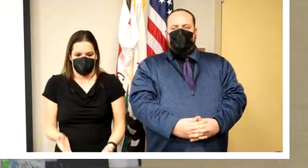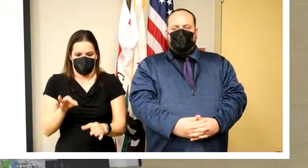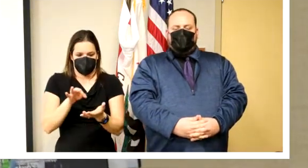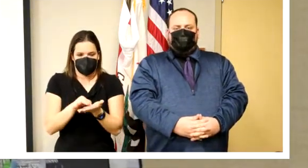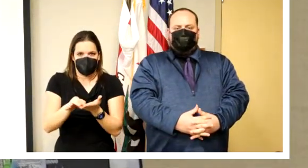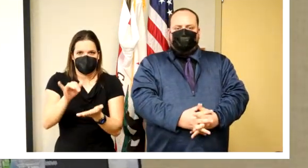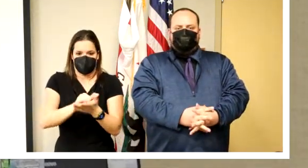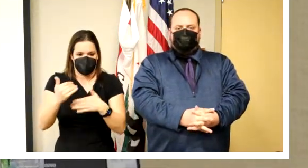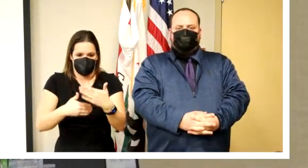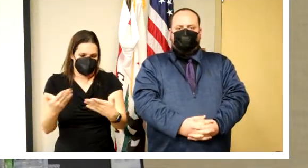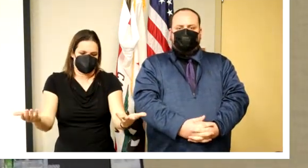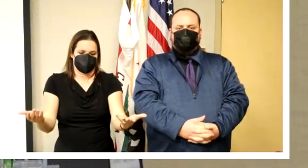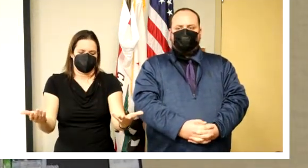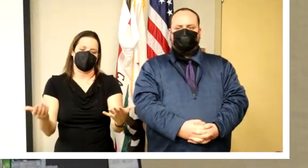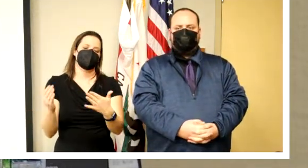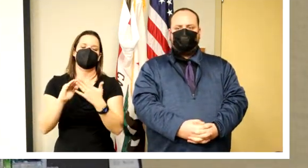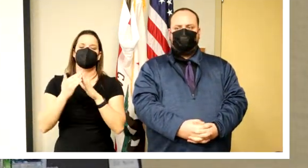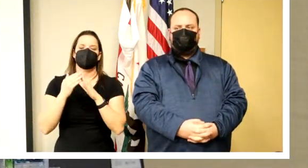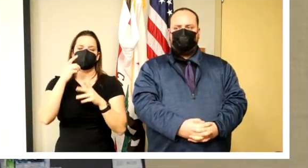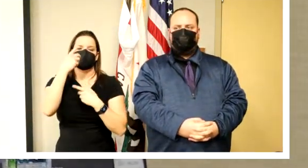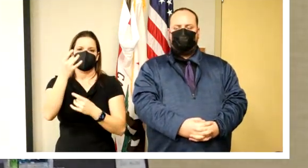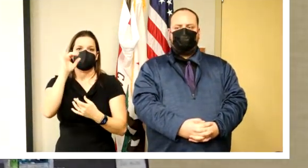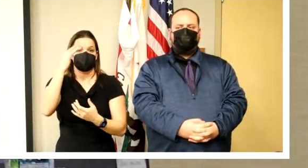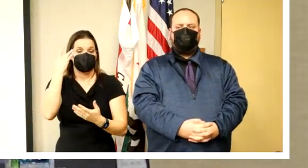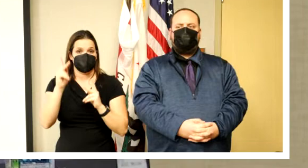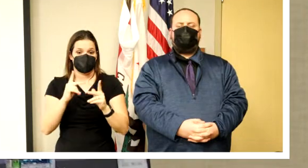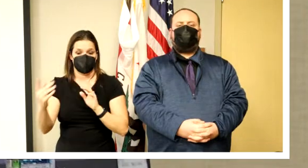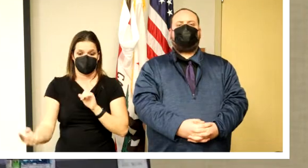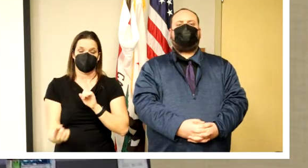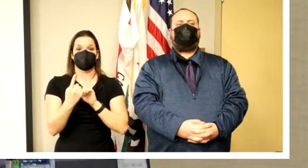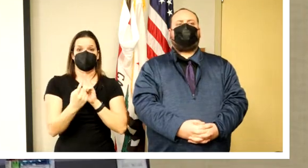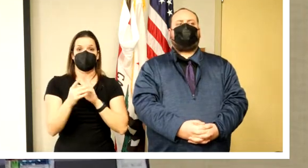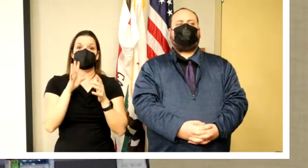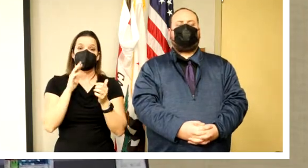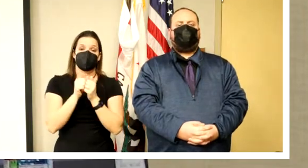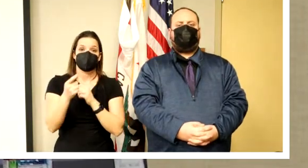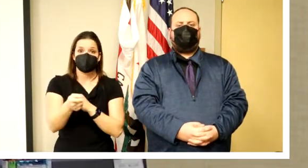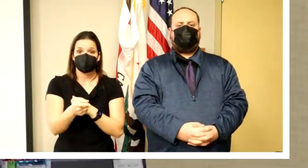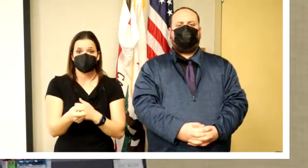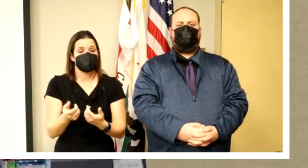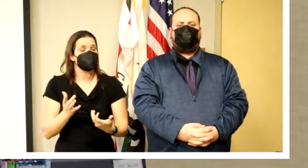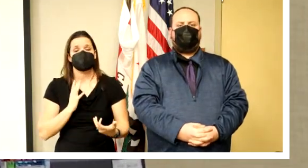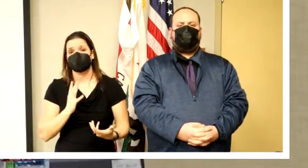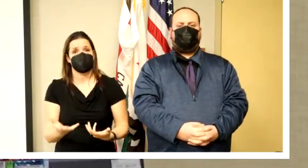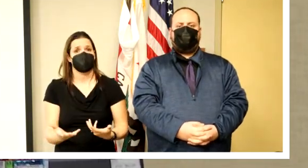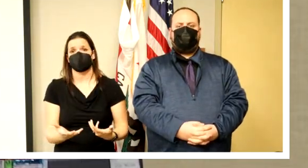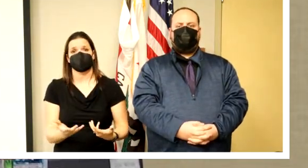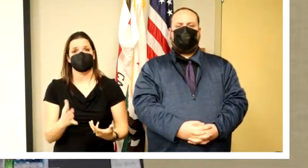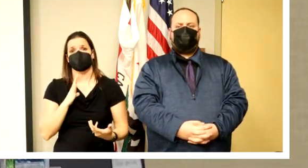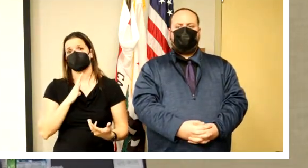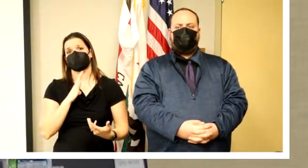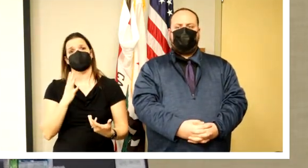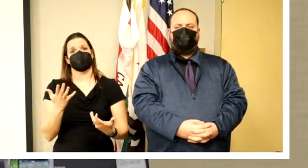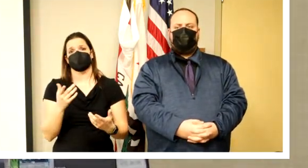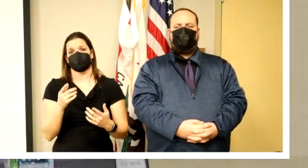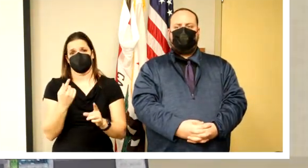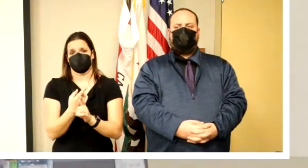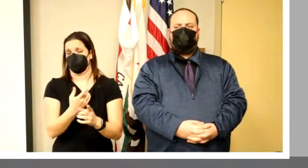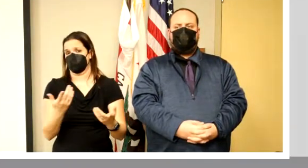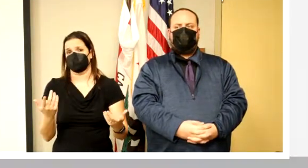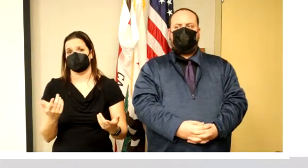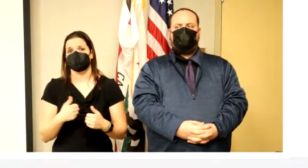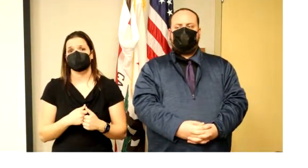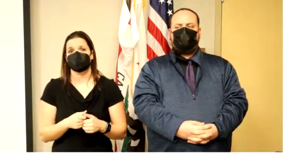that process. So anyway, communities of interest is why people will come and talk to you, and they're all right, and you just need to know that, and most of the